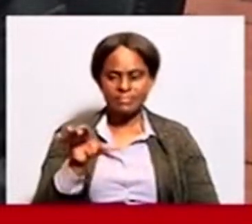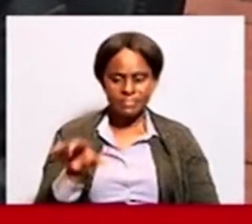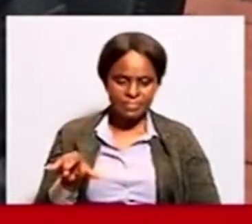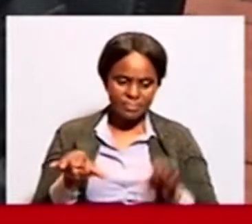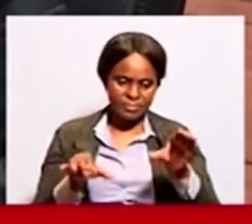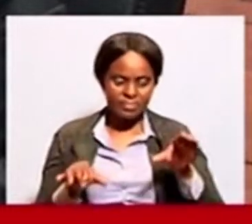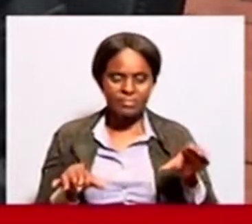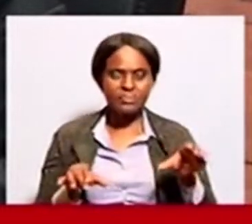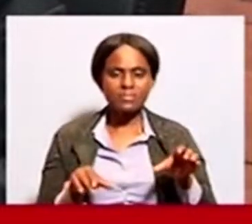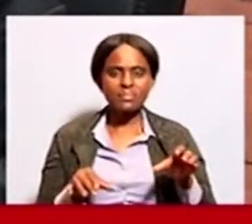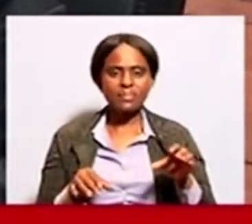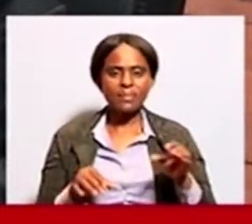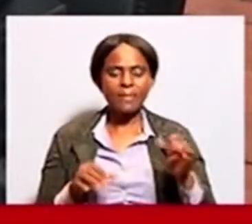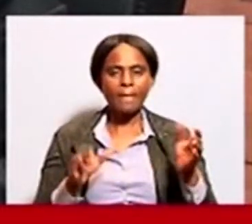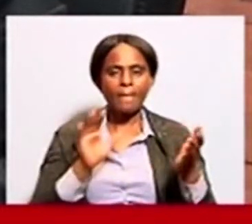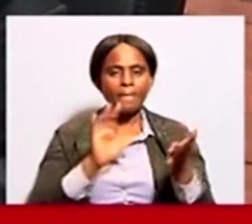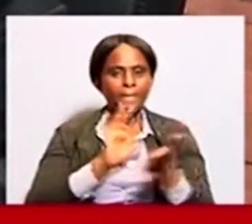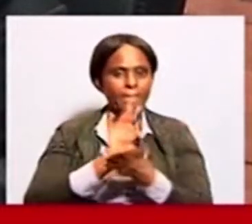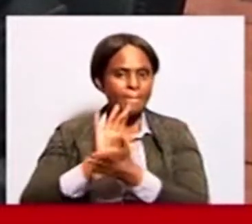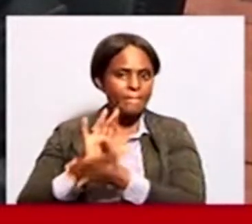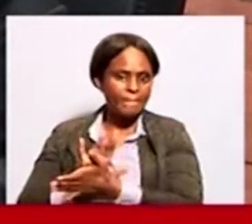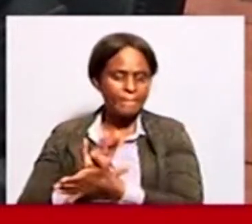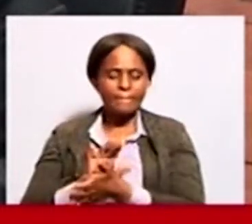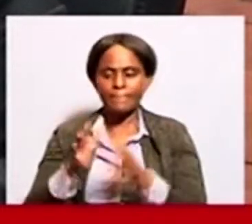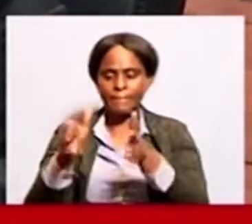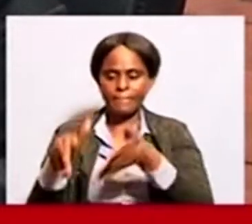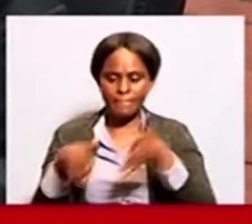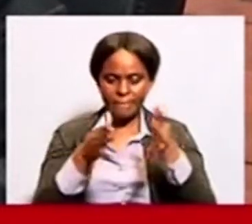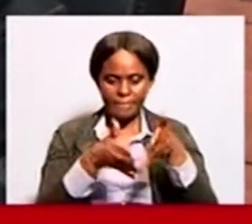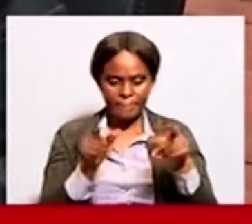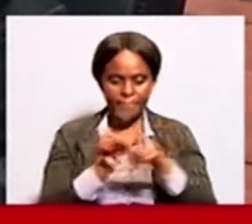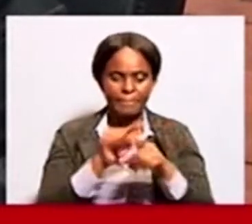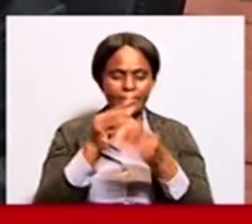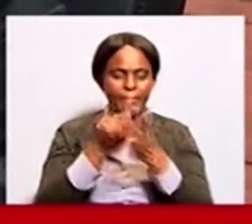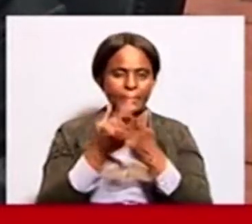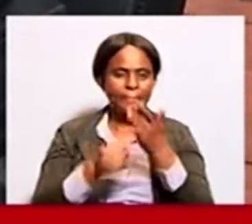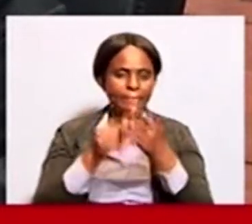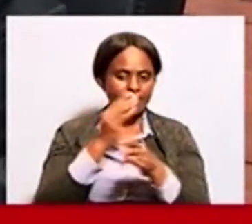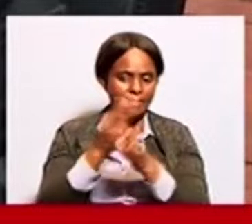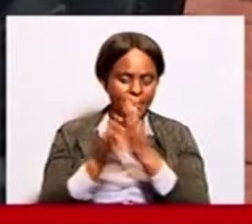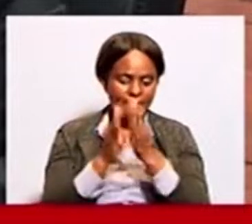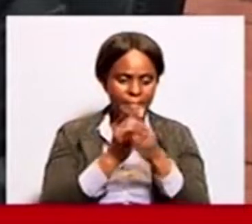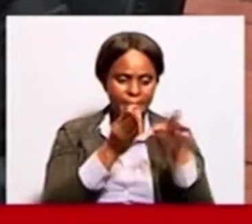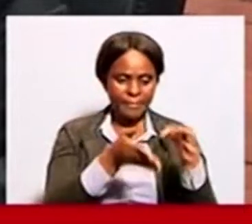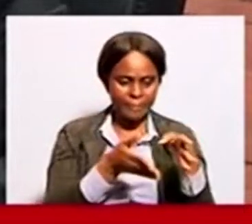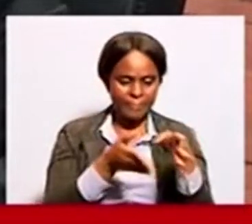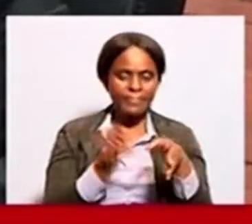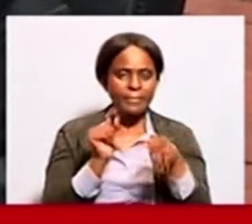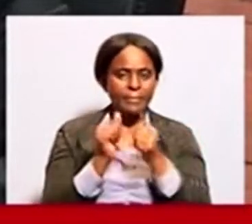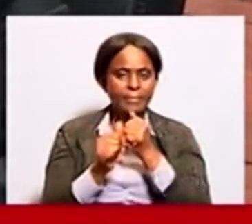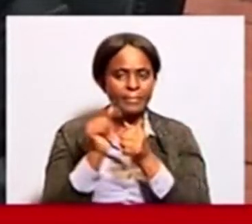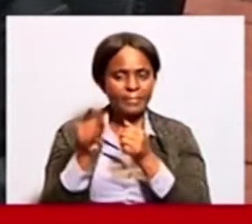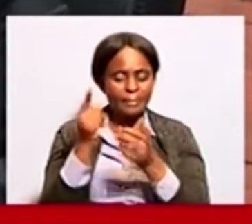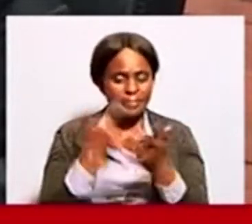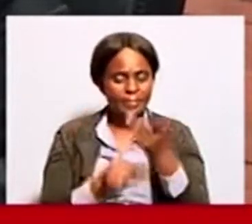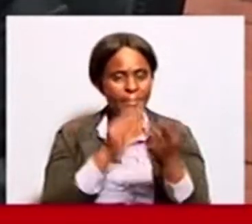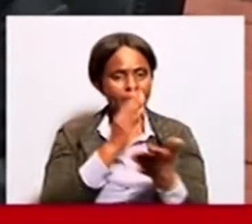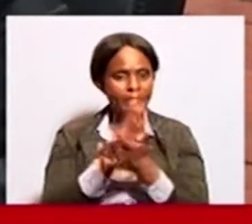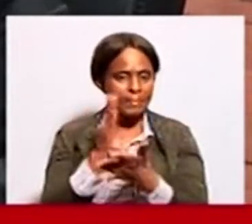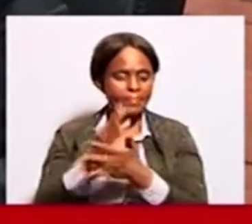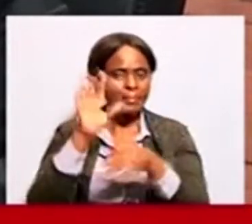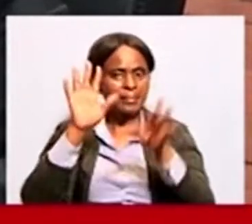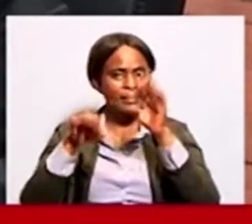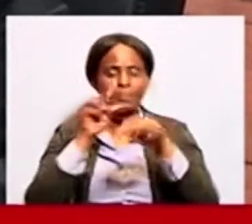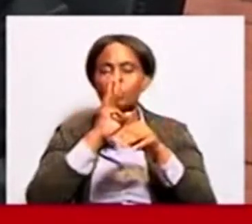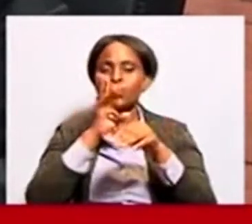at the compaction of the drainage. Further, the purpose of constructing the drainage, which was to stop